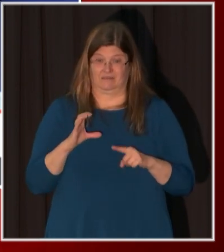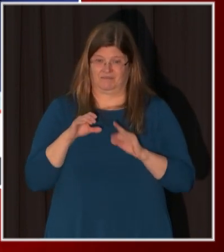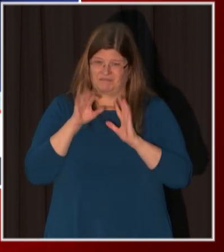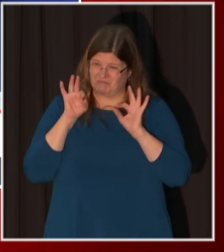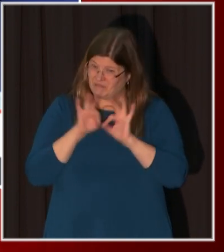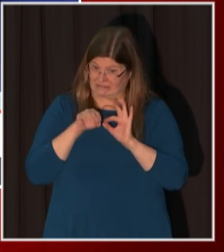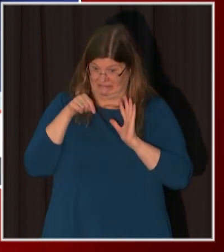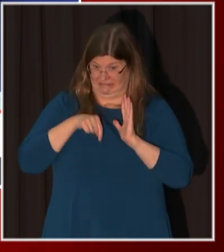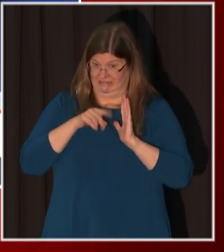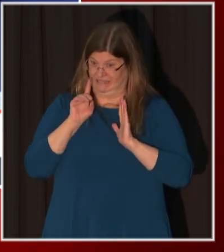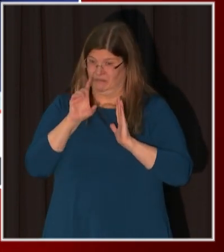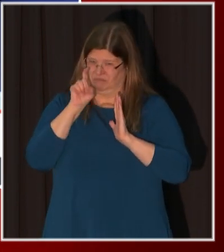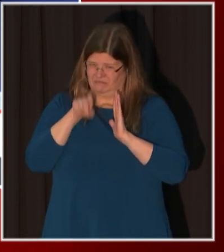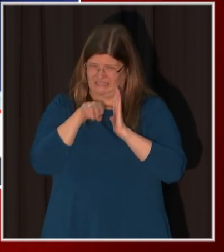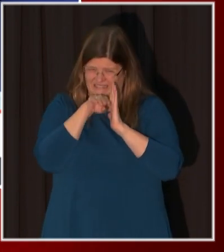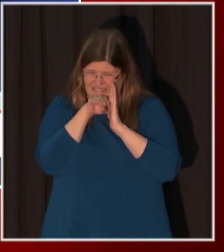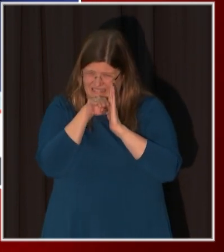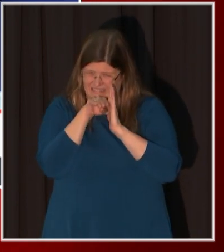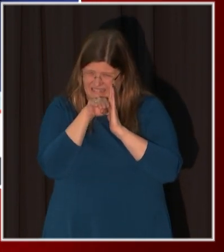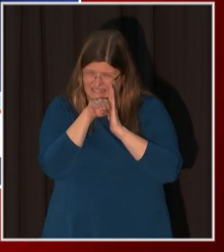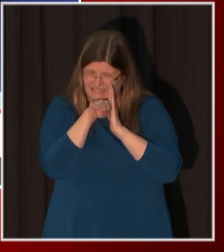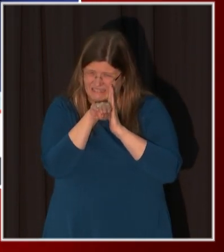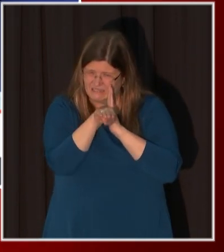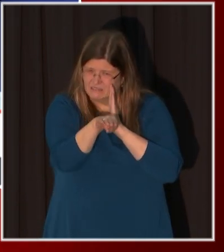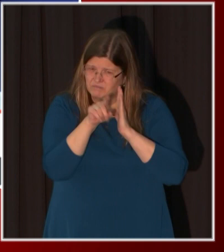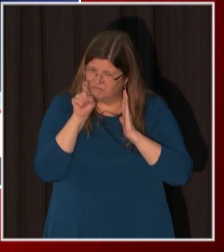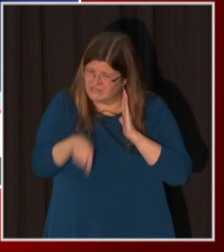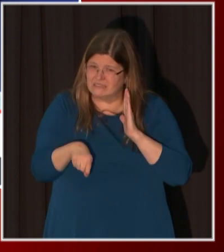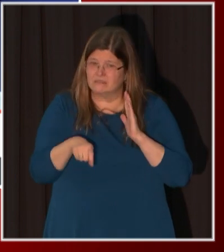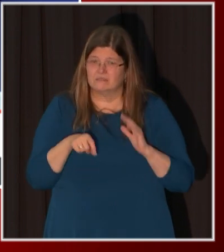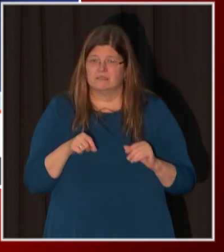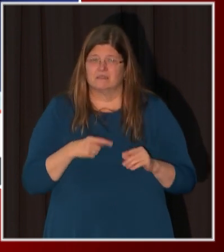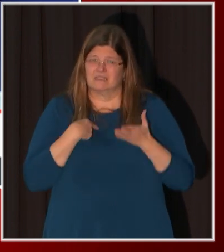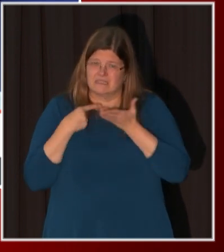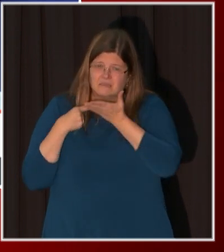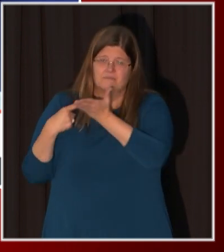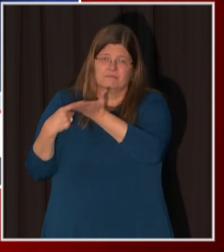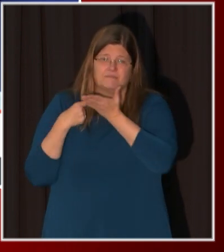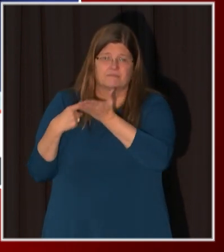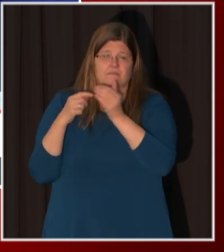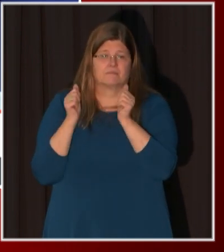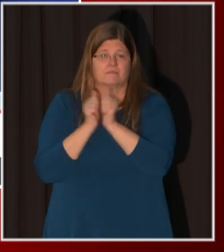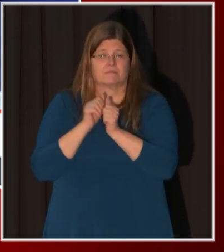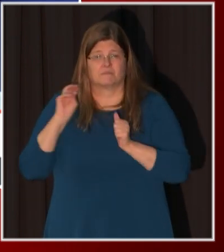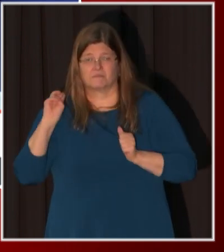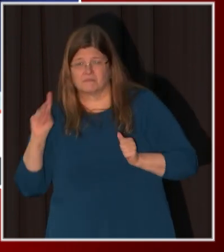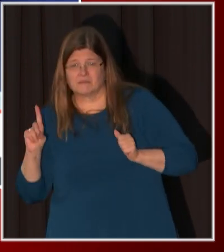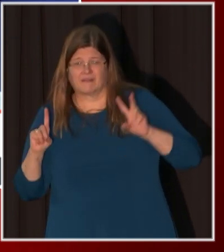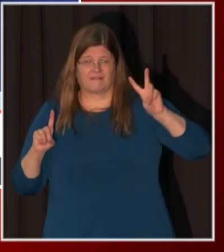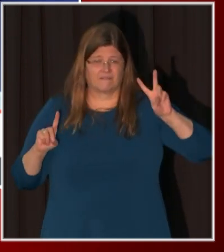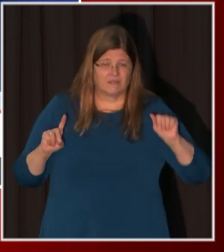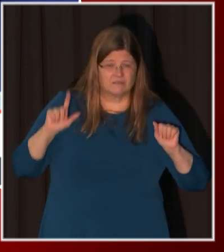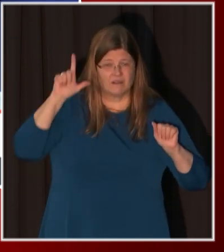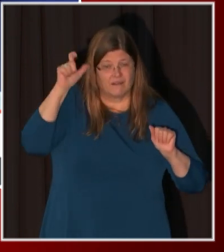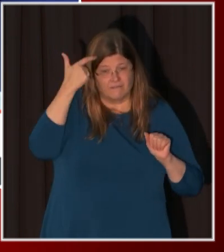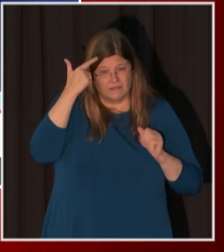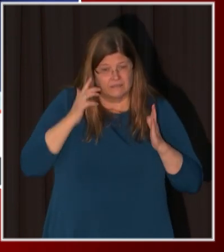reopen. So we have conversations with the governors, and we will continue to do that.